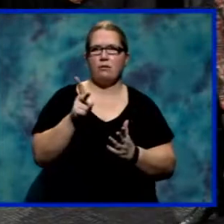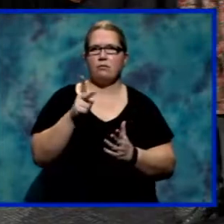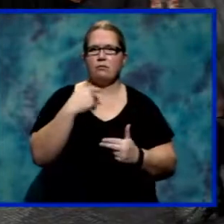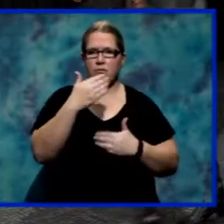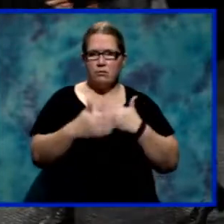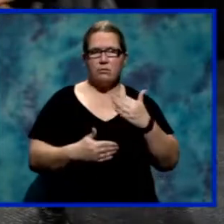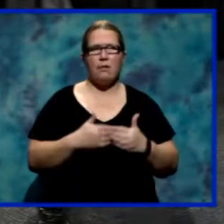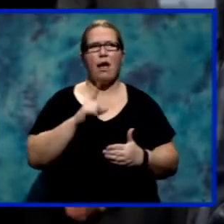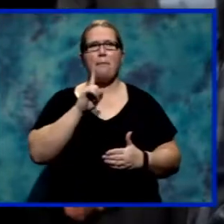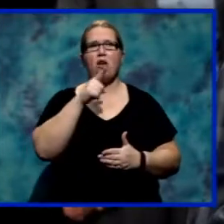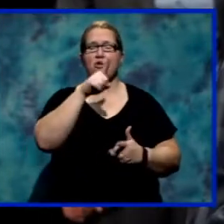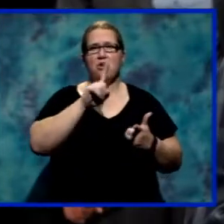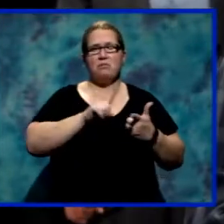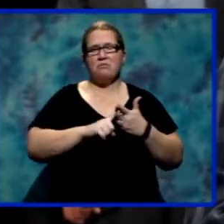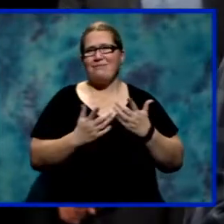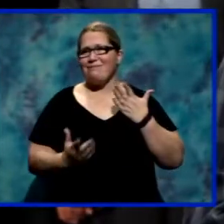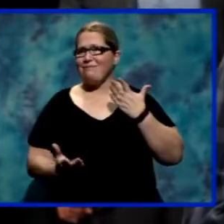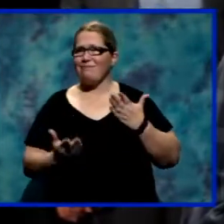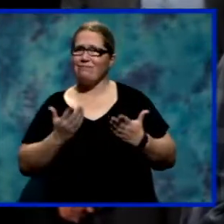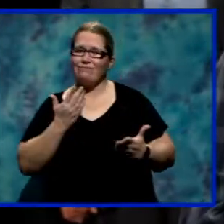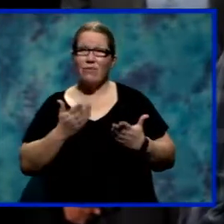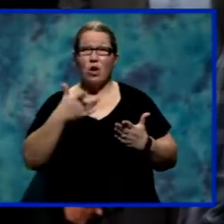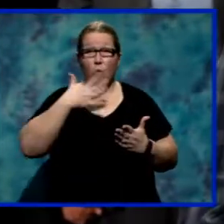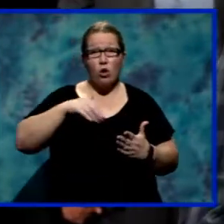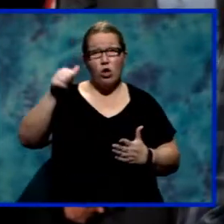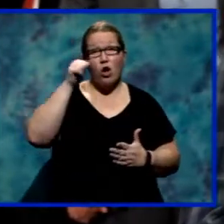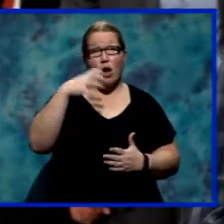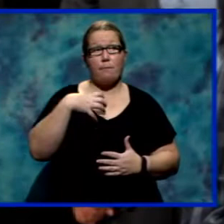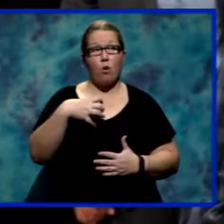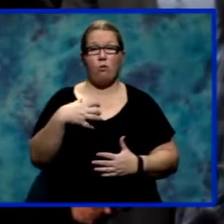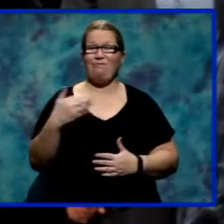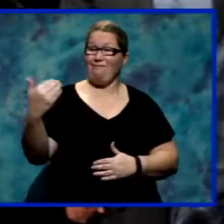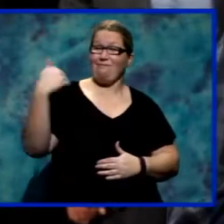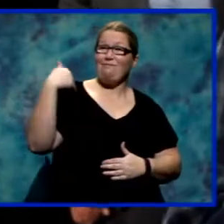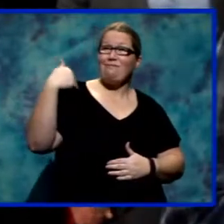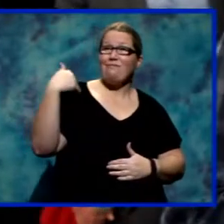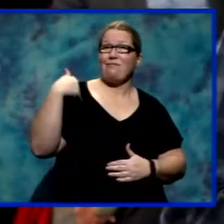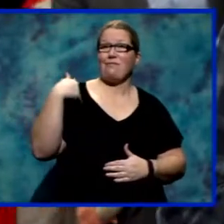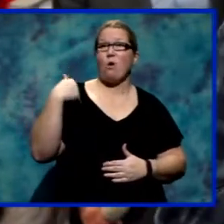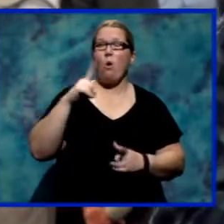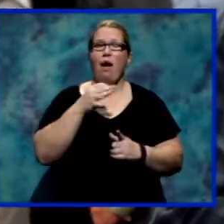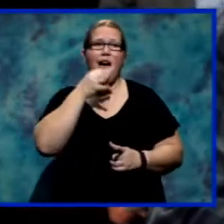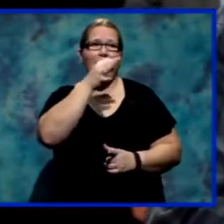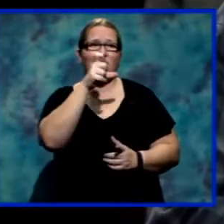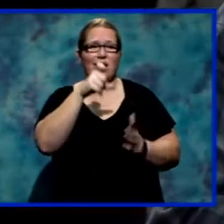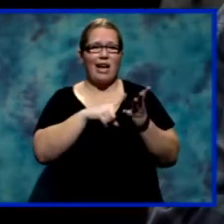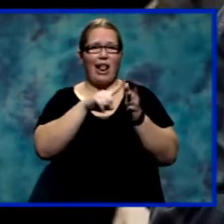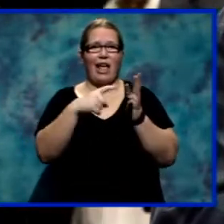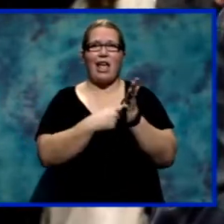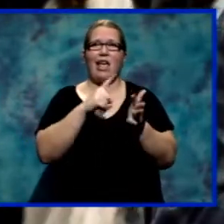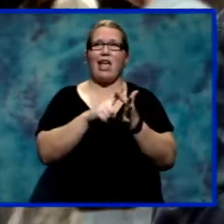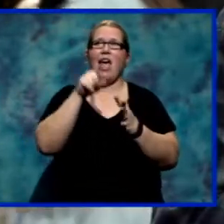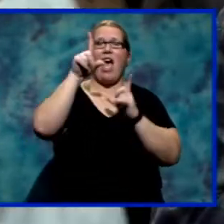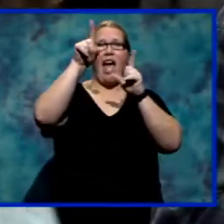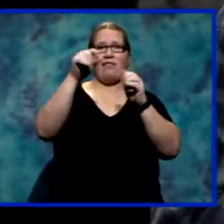But if you're still not sure and you want to know more, grab me or grab Claire, who'll be up in that back door after